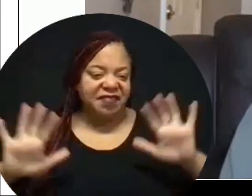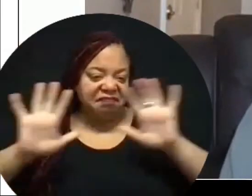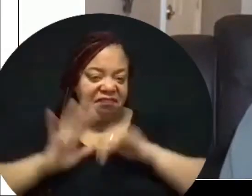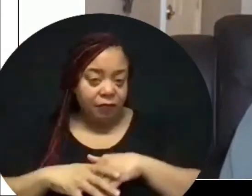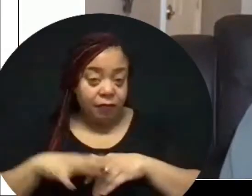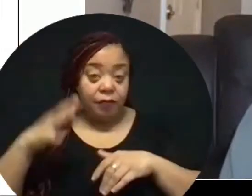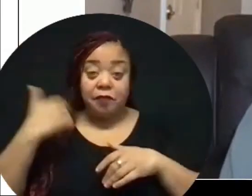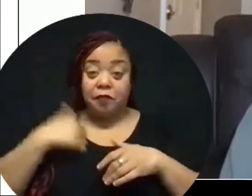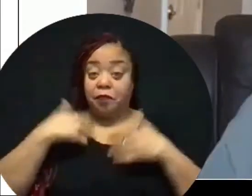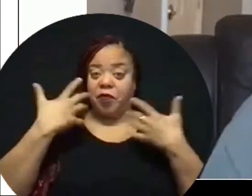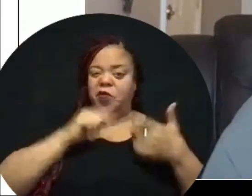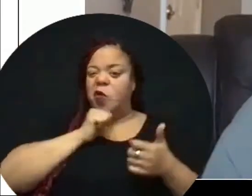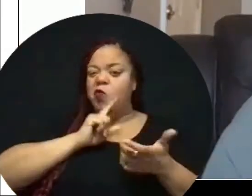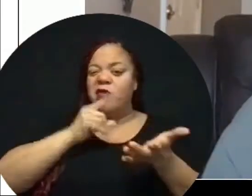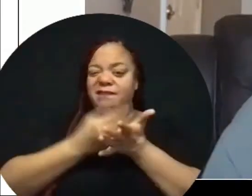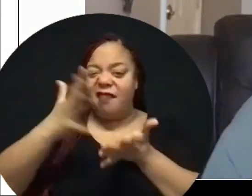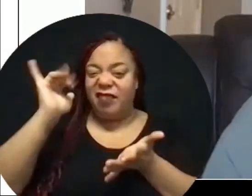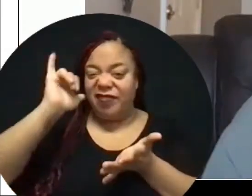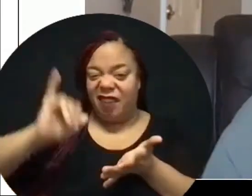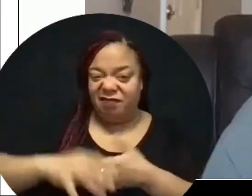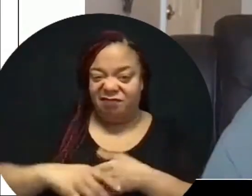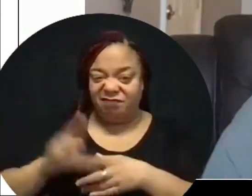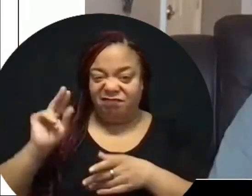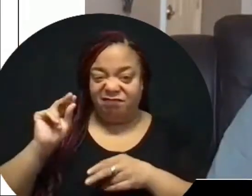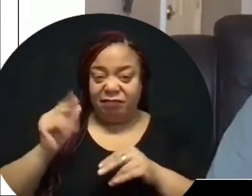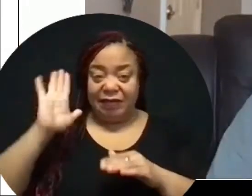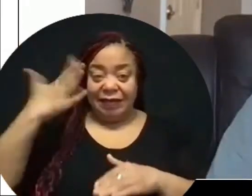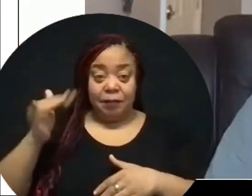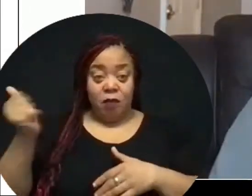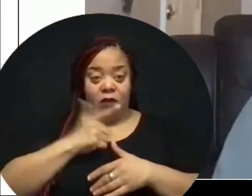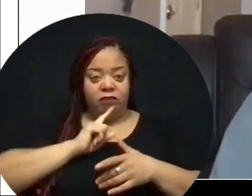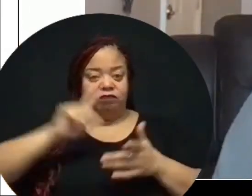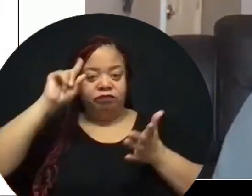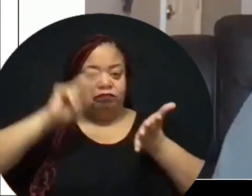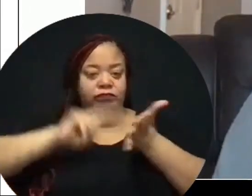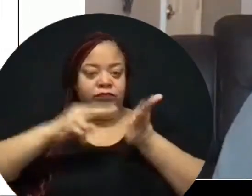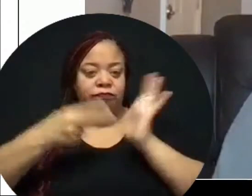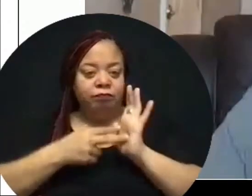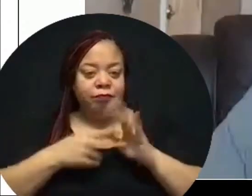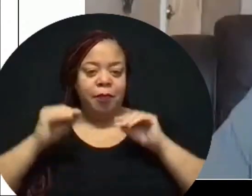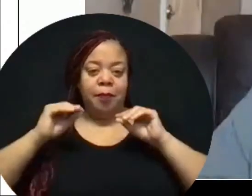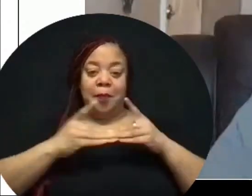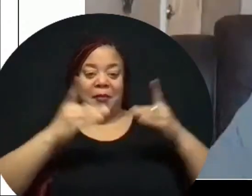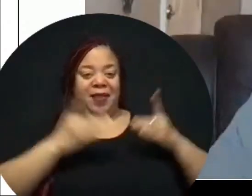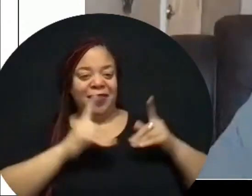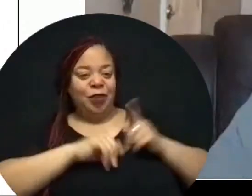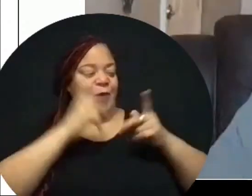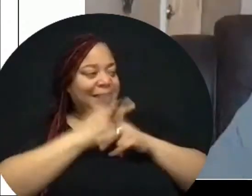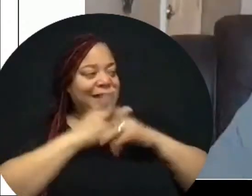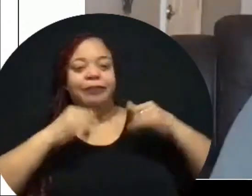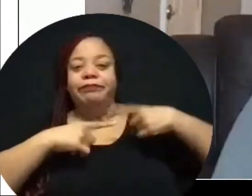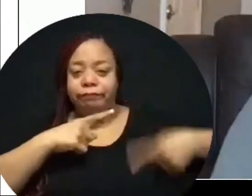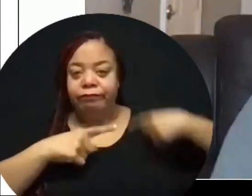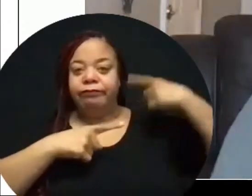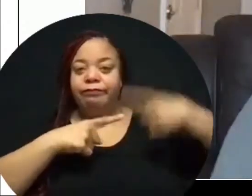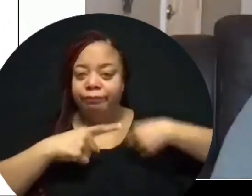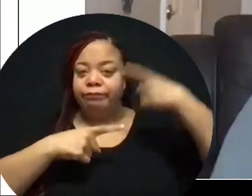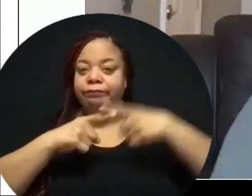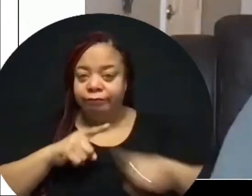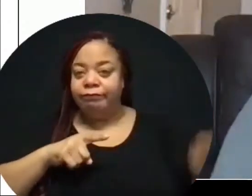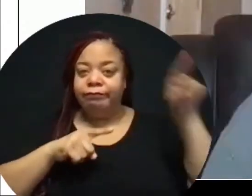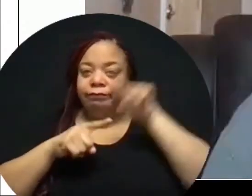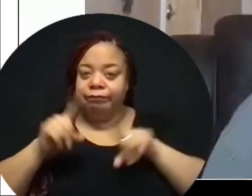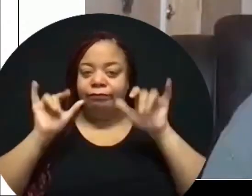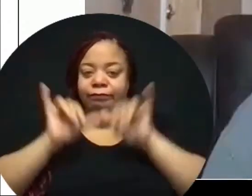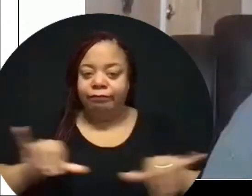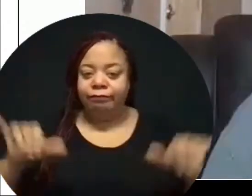because, one, capitalism itself needs a labor source, a primitive labor source to keep itself surviving. It needs a pull from something, and